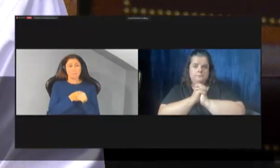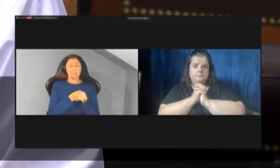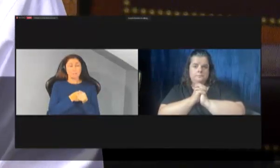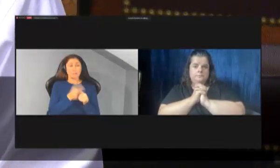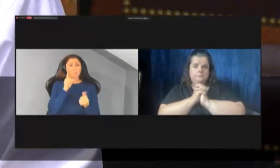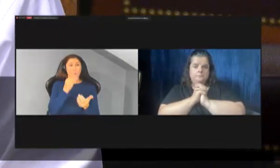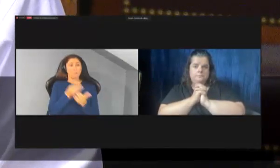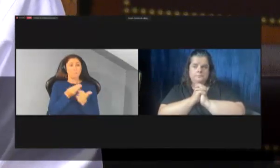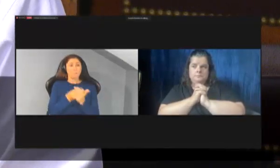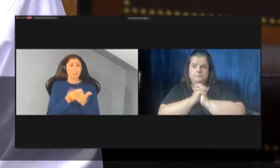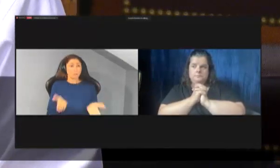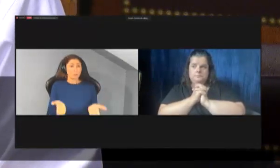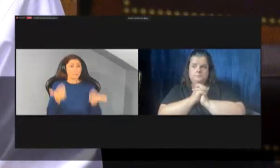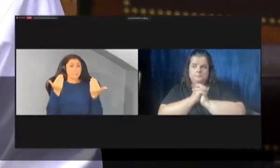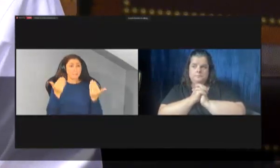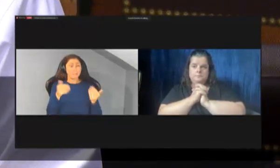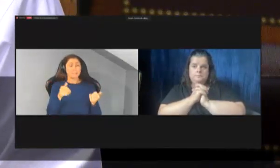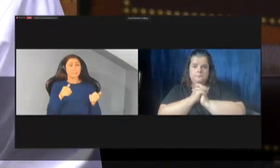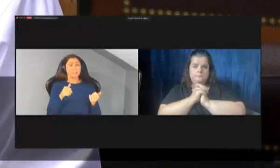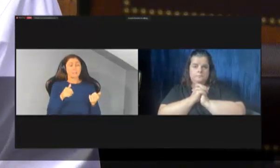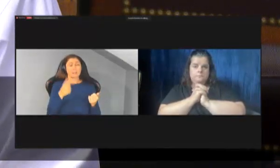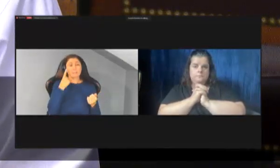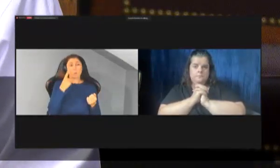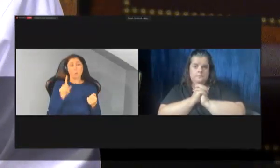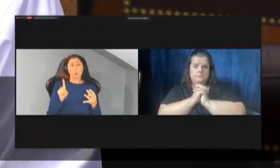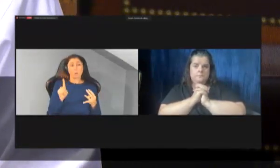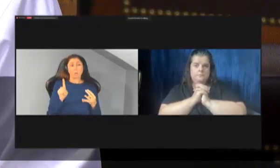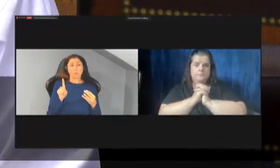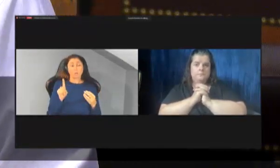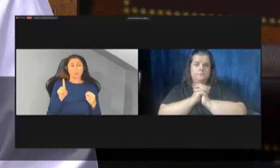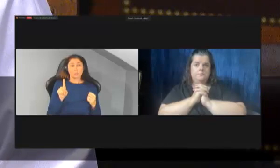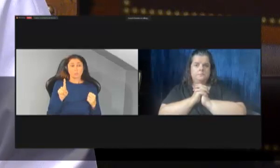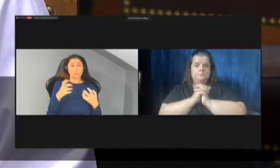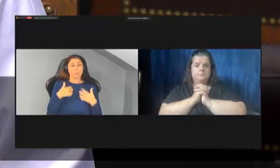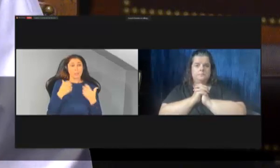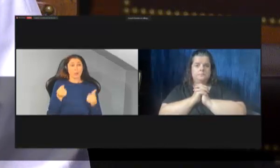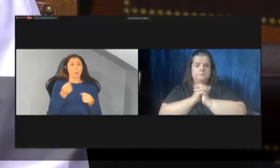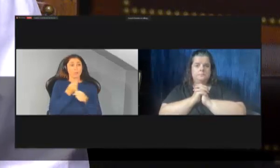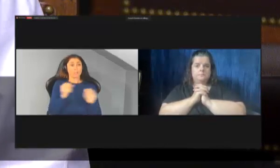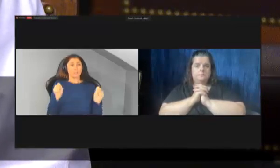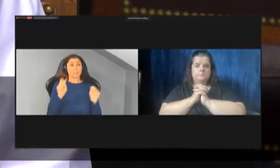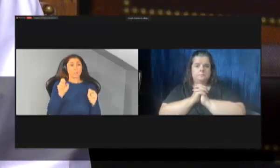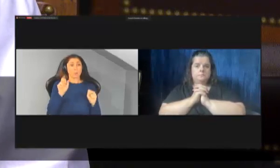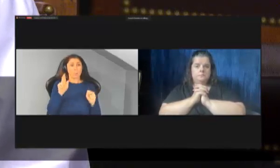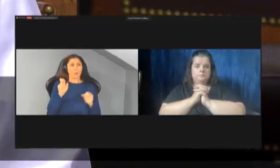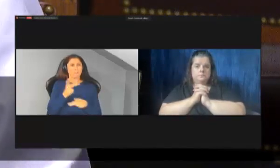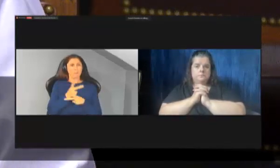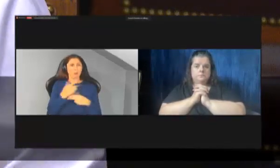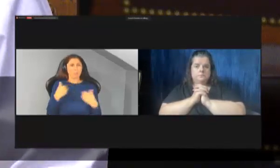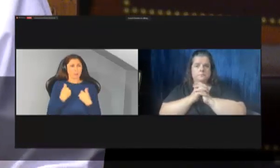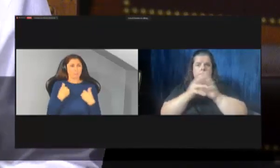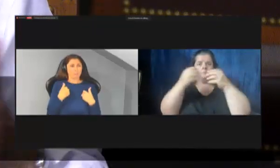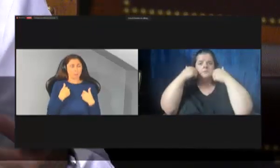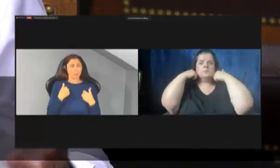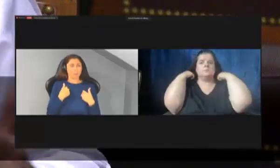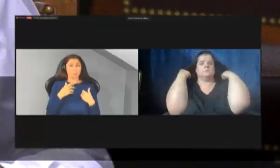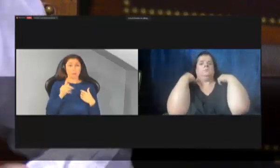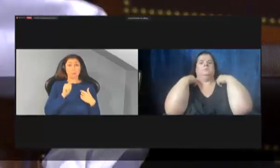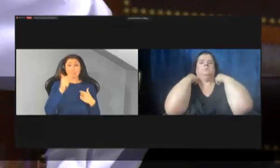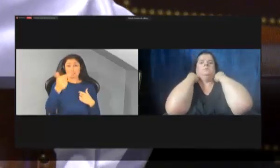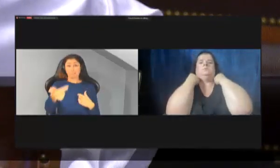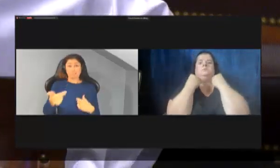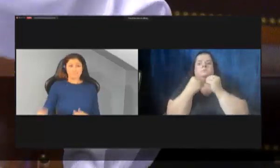fundraising for the health and safety and welfare of animals. She does her biscuit bingo every